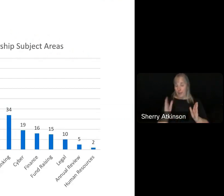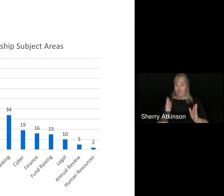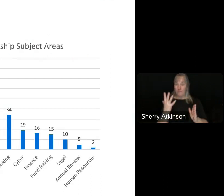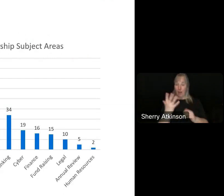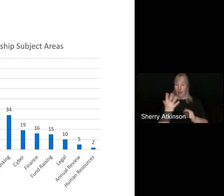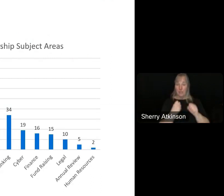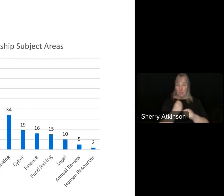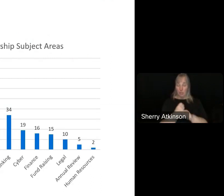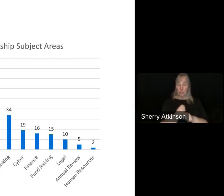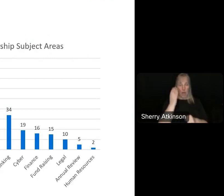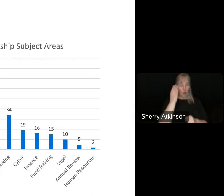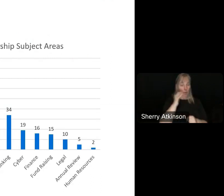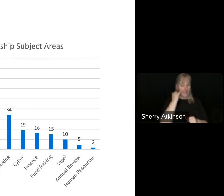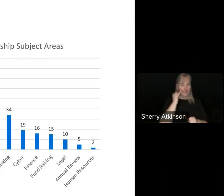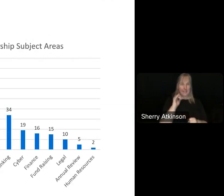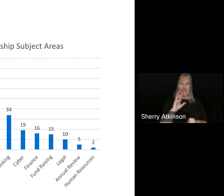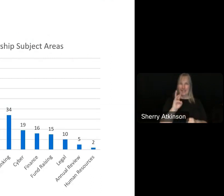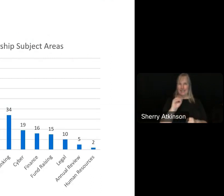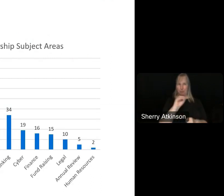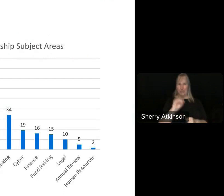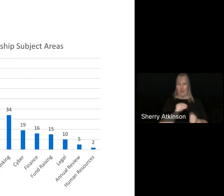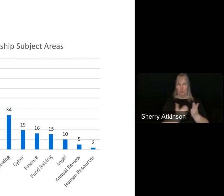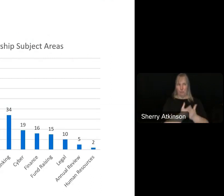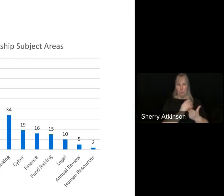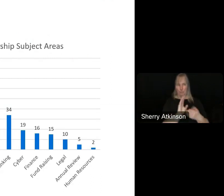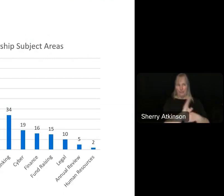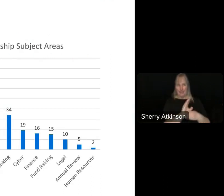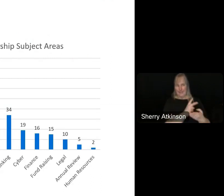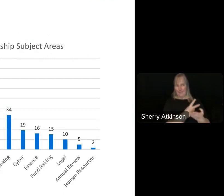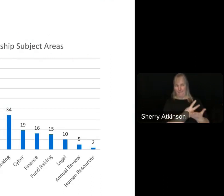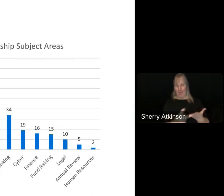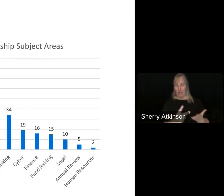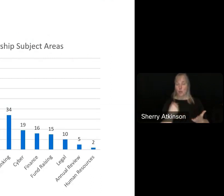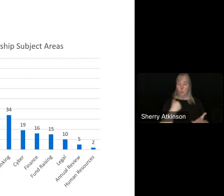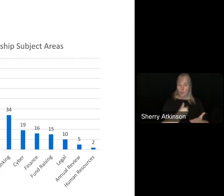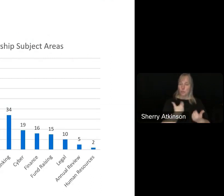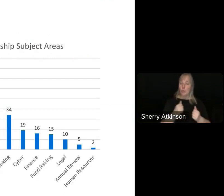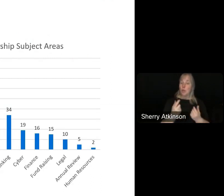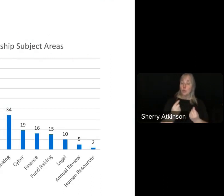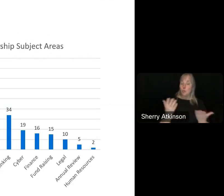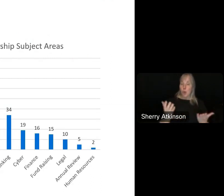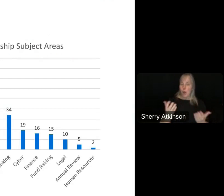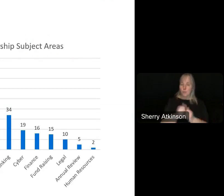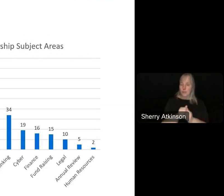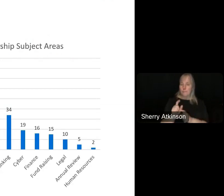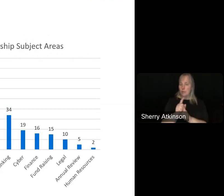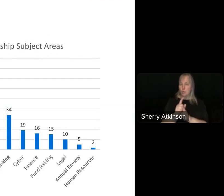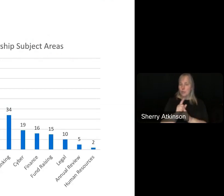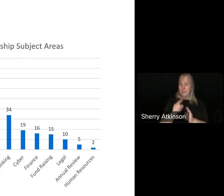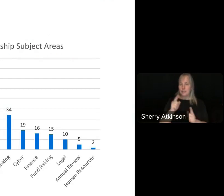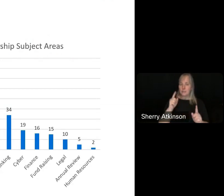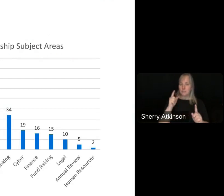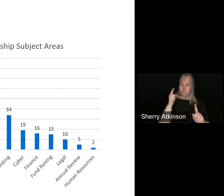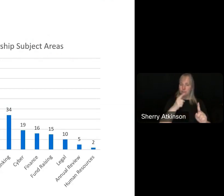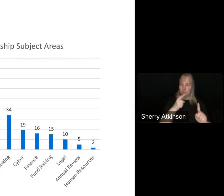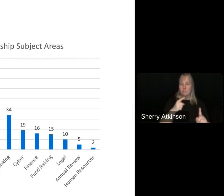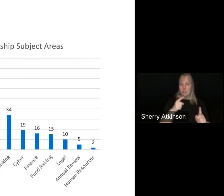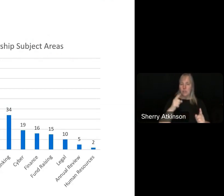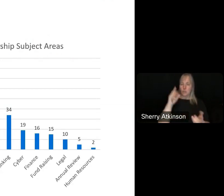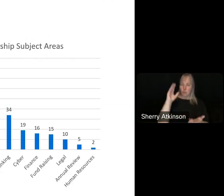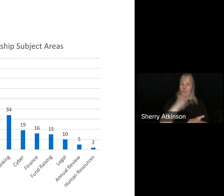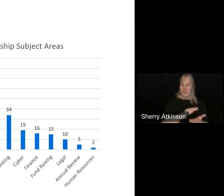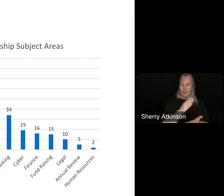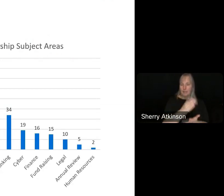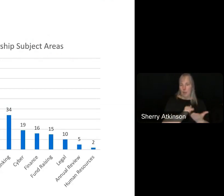of new businesses fail. And so what we're trying to do with mentorship is kind of mitigate some of that risk there. And